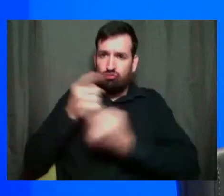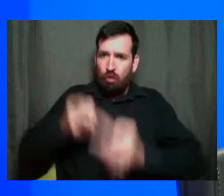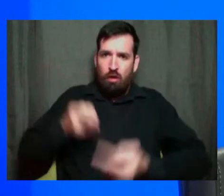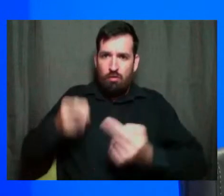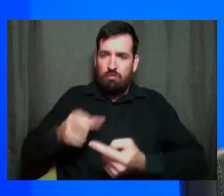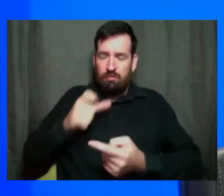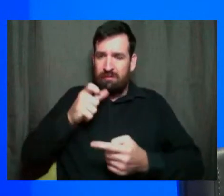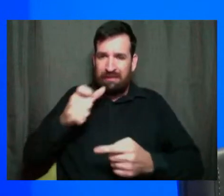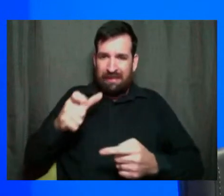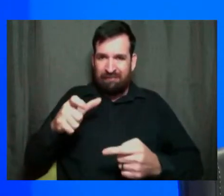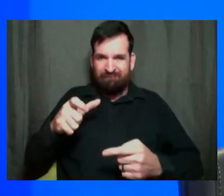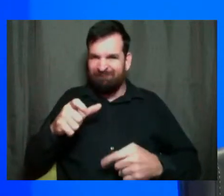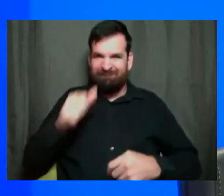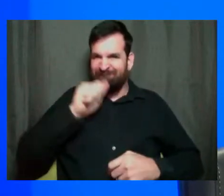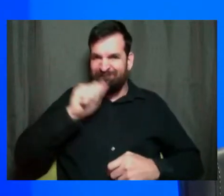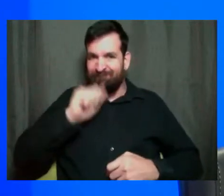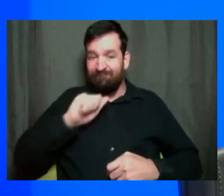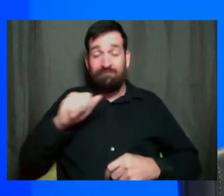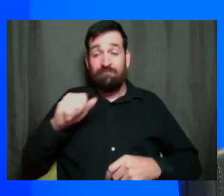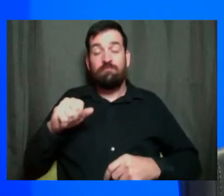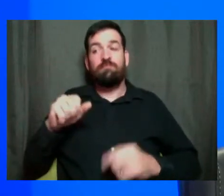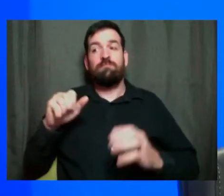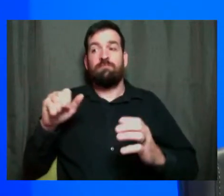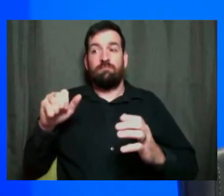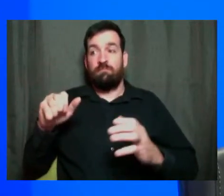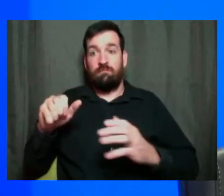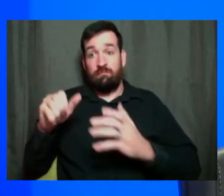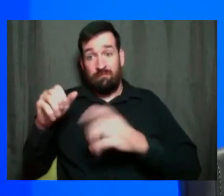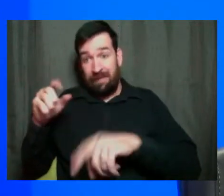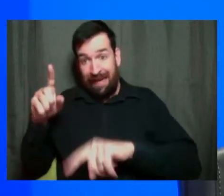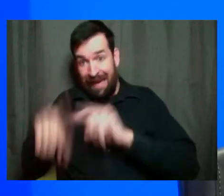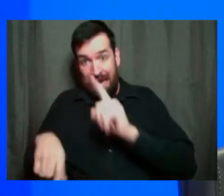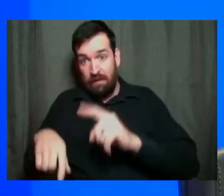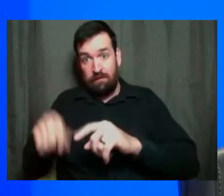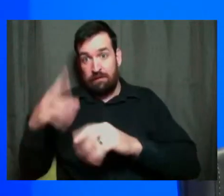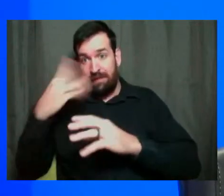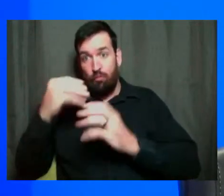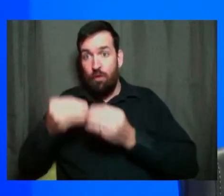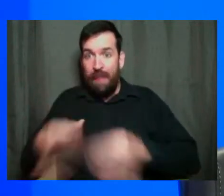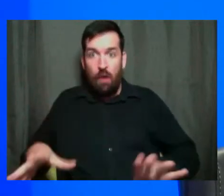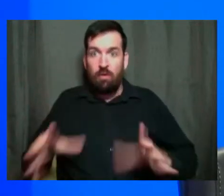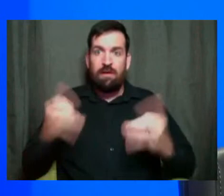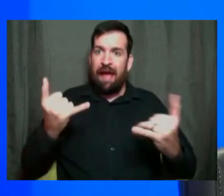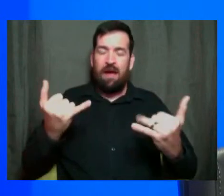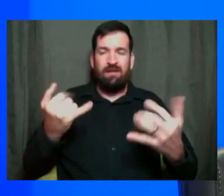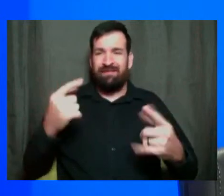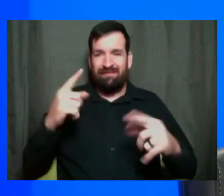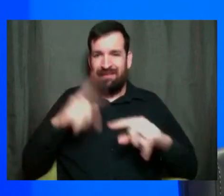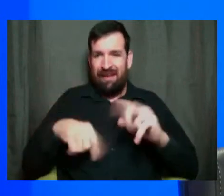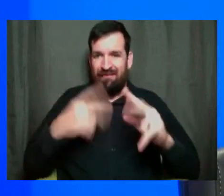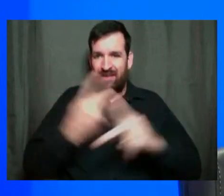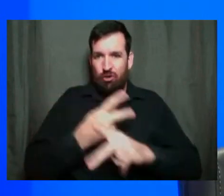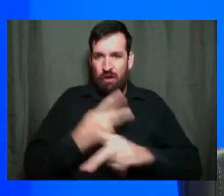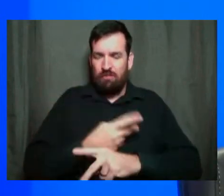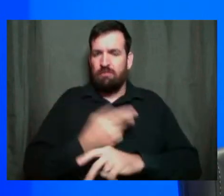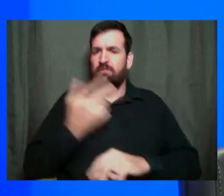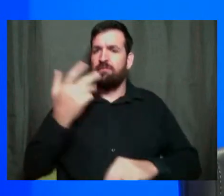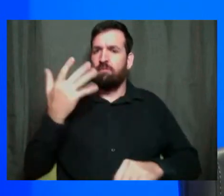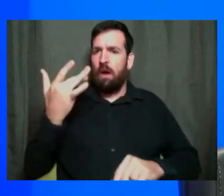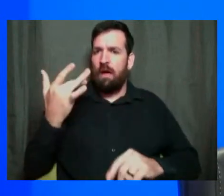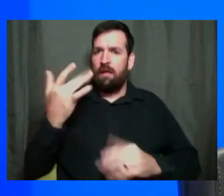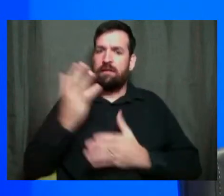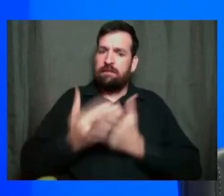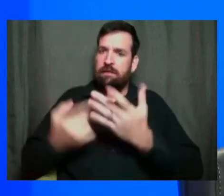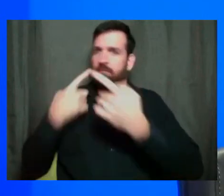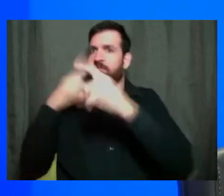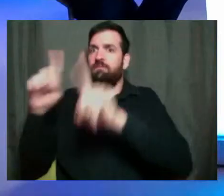one that will never sleep a night without it? And to this day, we still can't quite figure out, why patients, do so well with it and the next